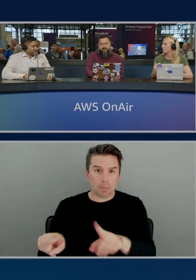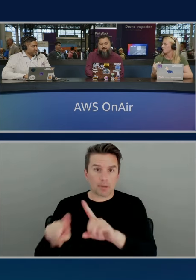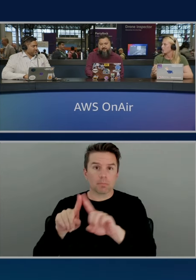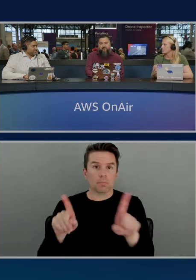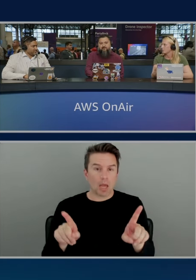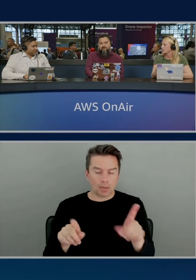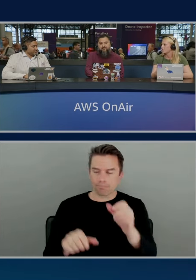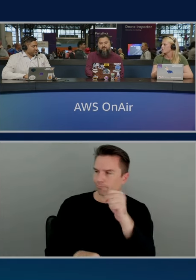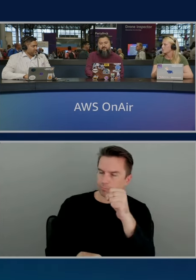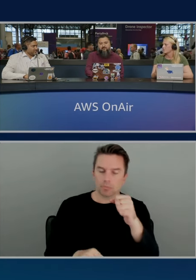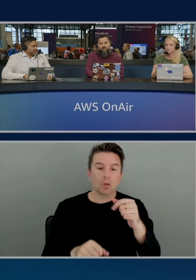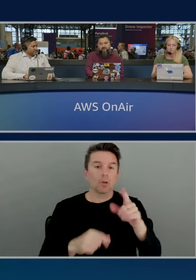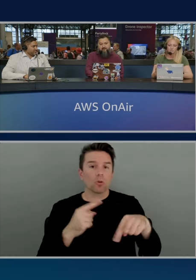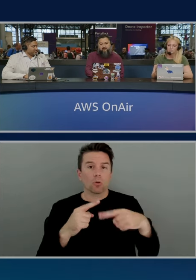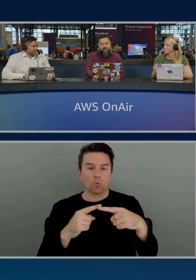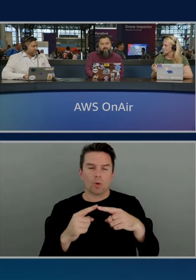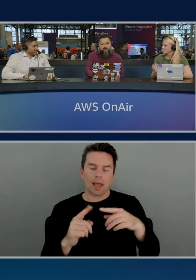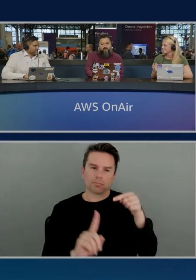the MemoryDB and use it,